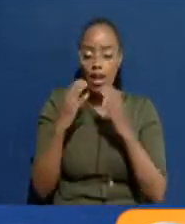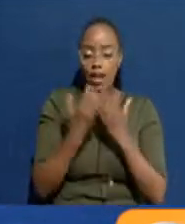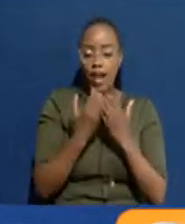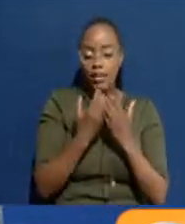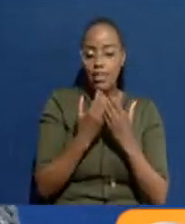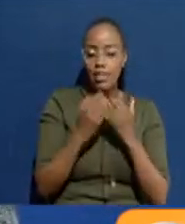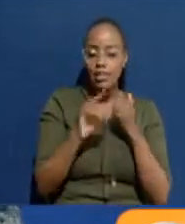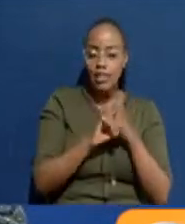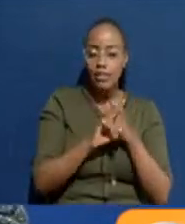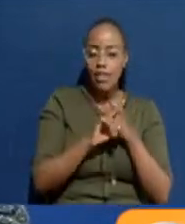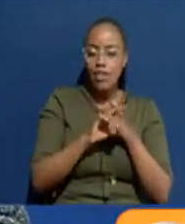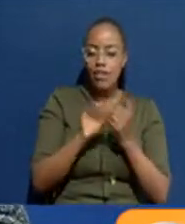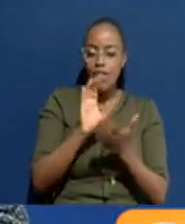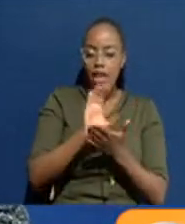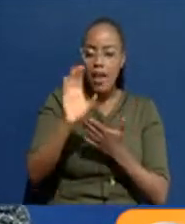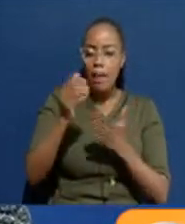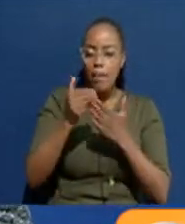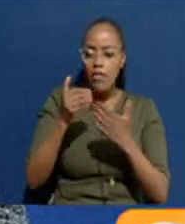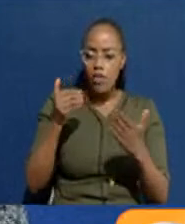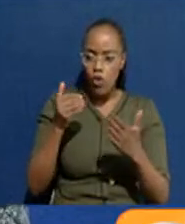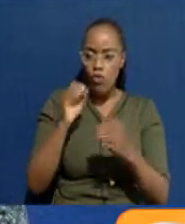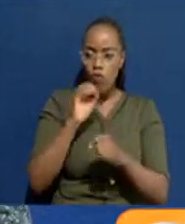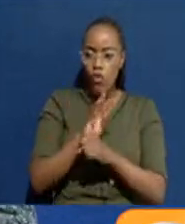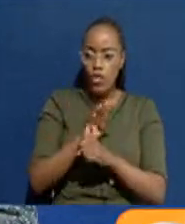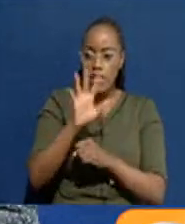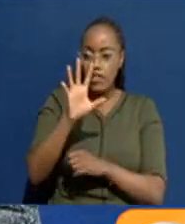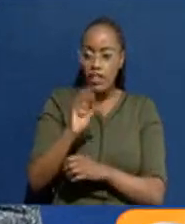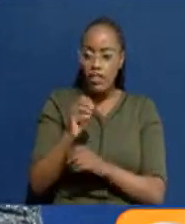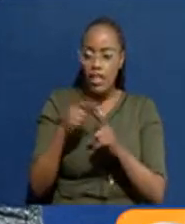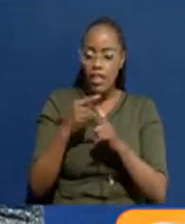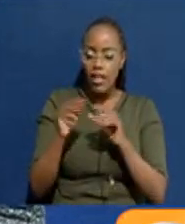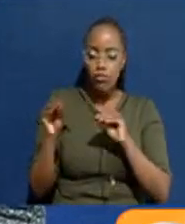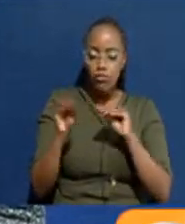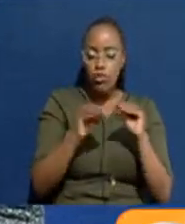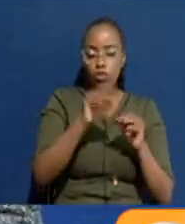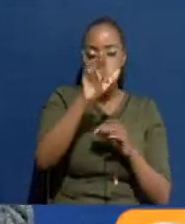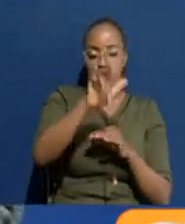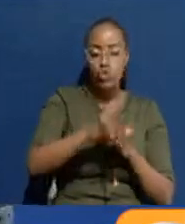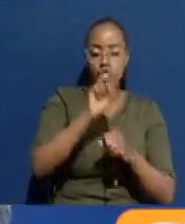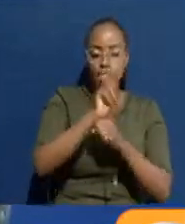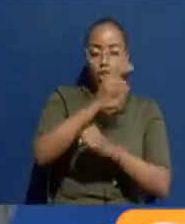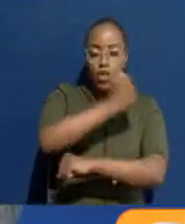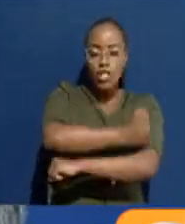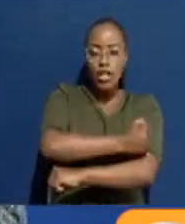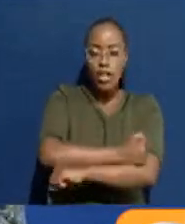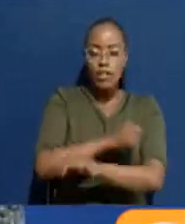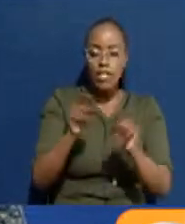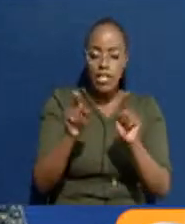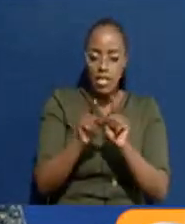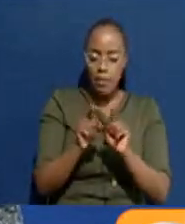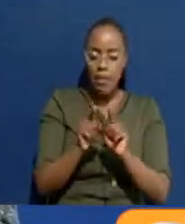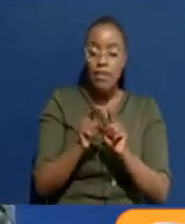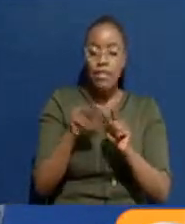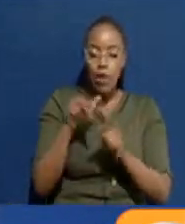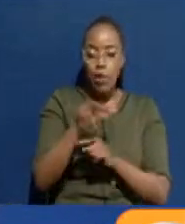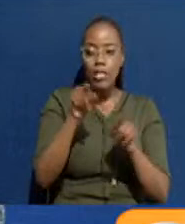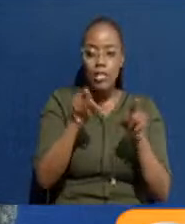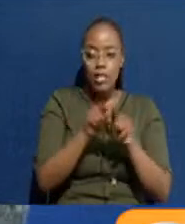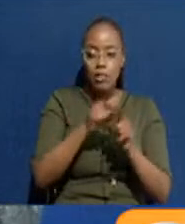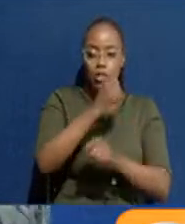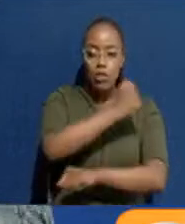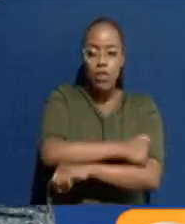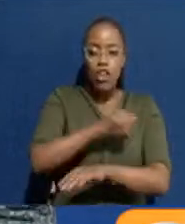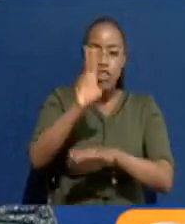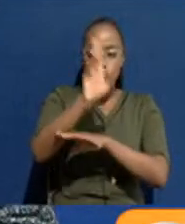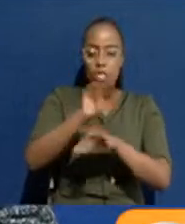year, where capitation was 1450, they have come to junior secondary school. They are still walking to the same school. They are still using